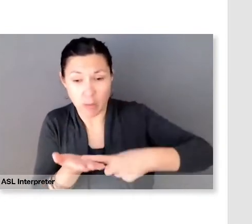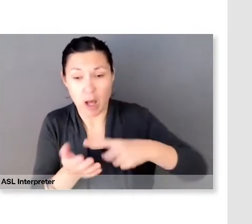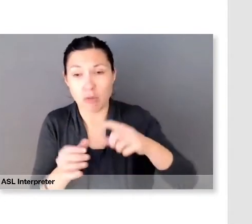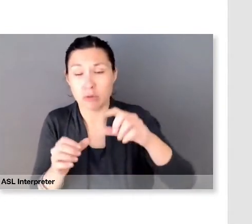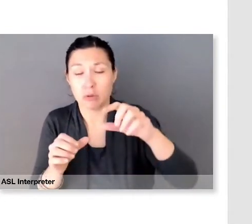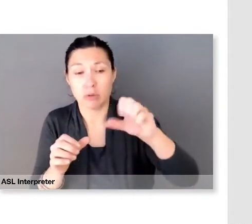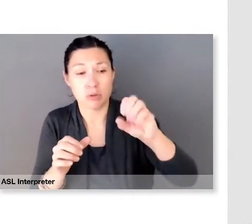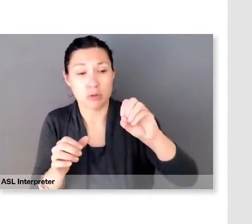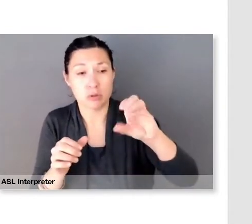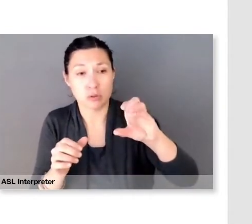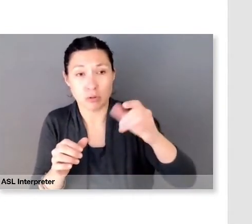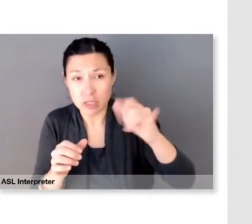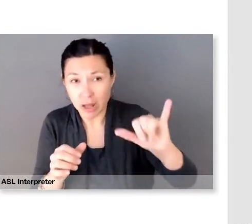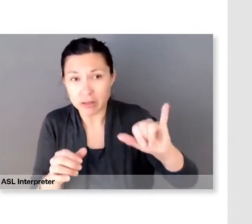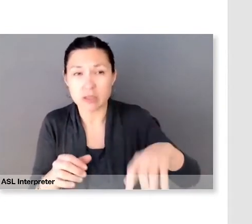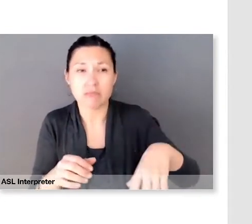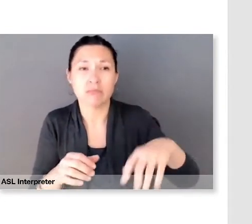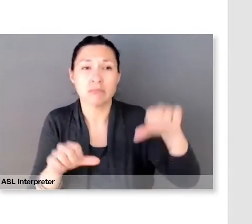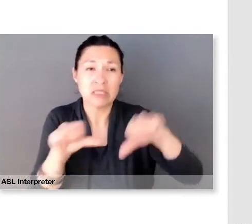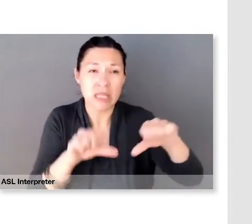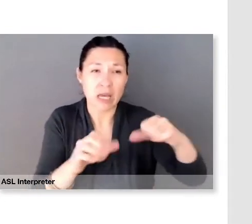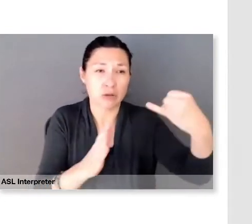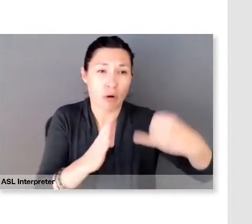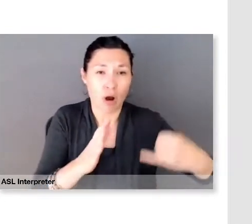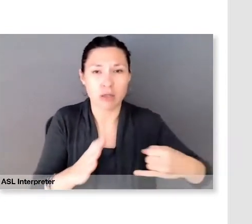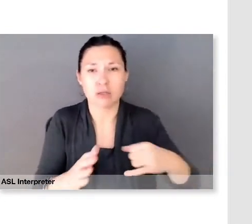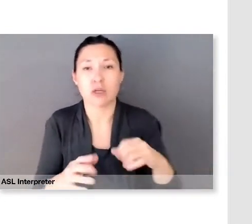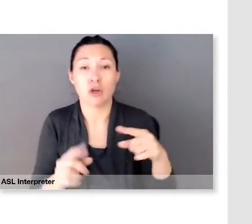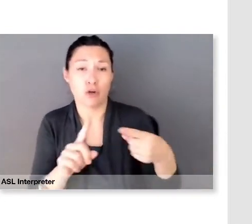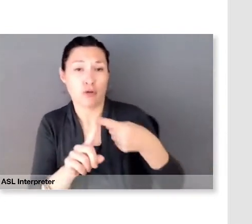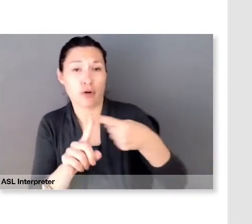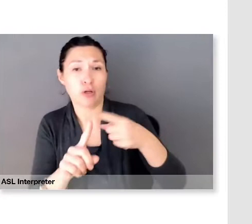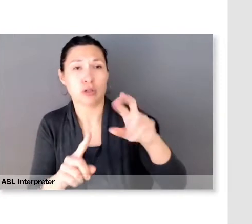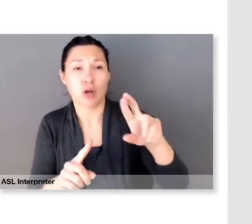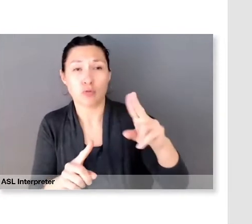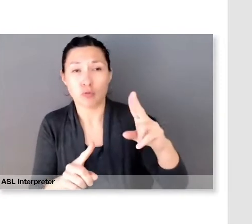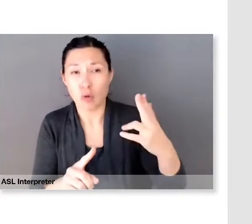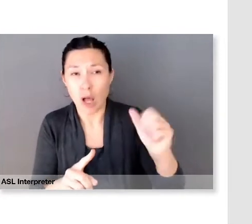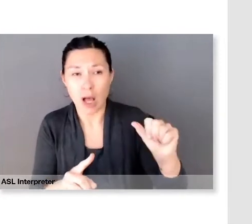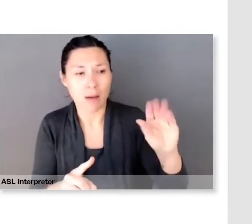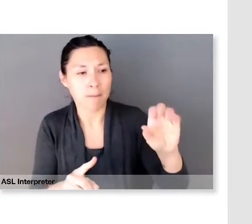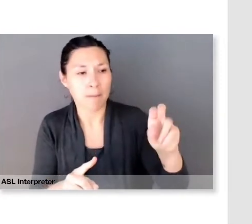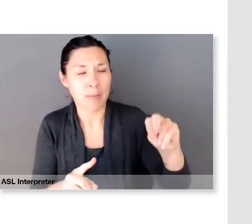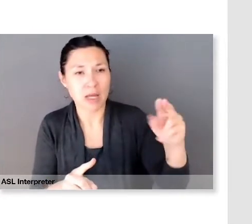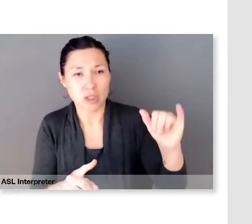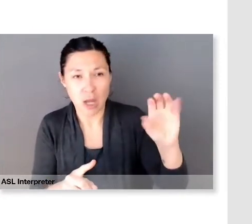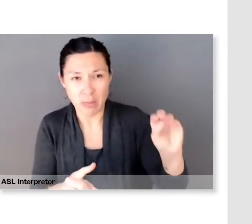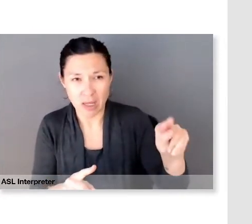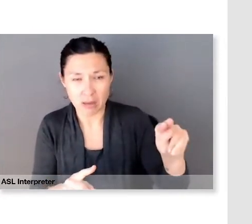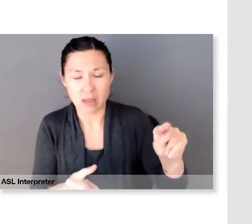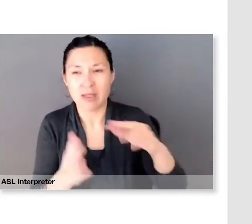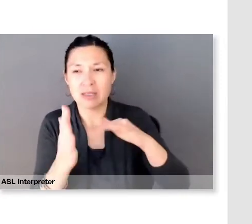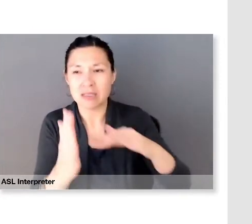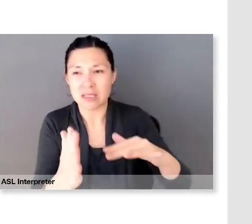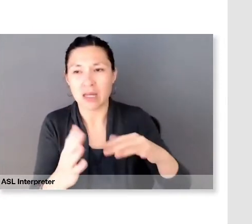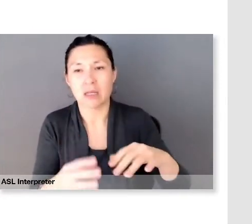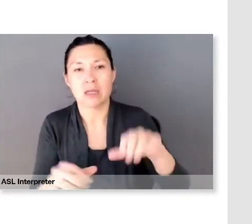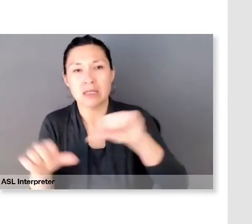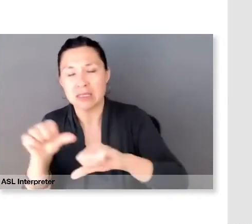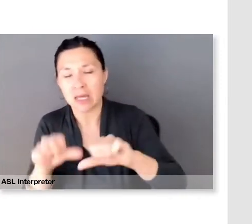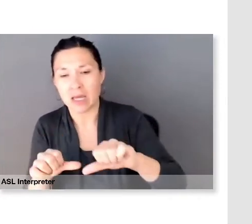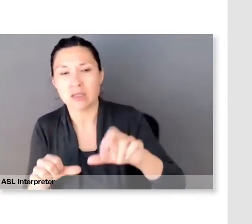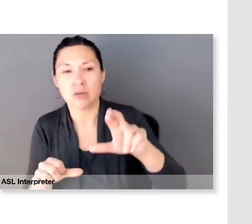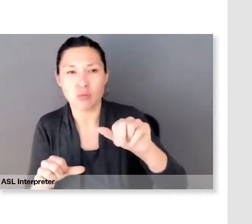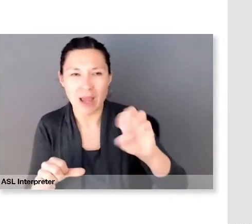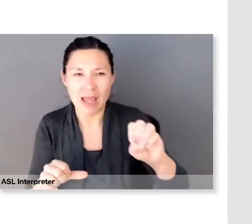Ruha Benjamin, who specializes in interdisciplinary study of science, medicine, technology, race, ethnicity, gender, and